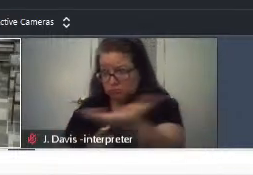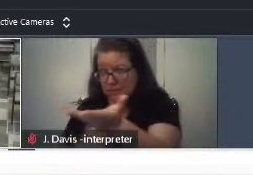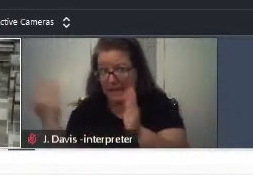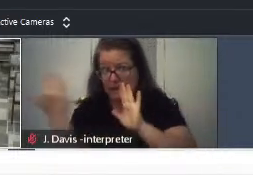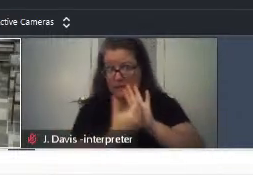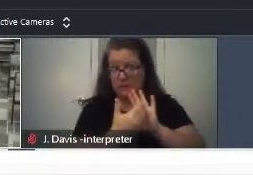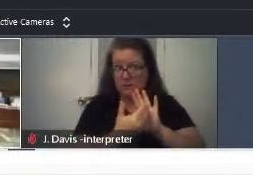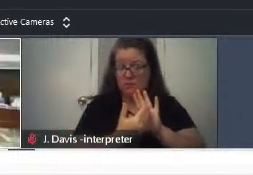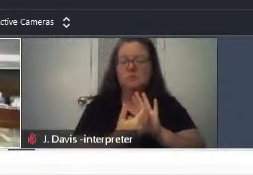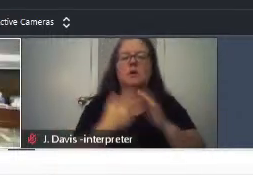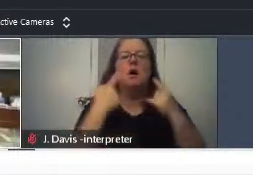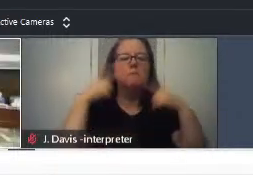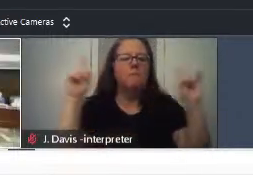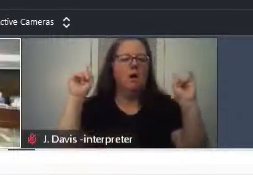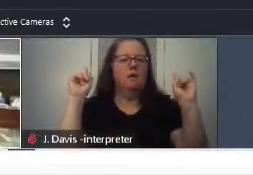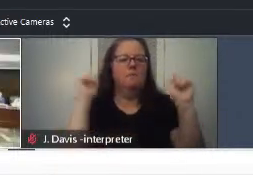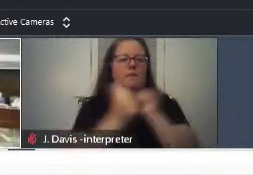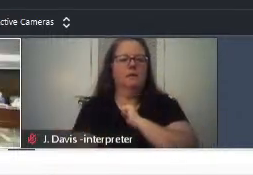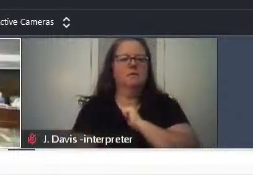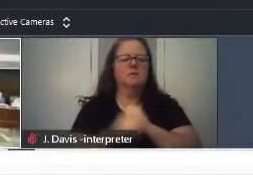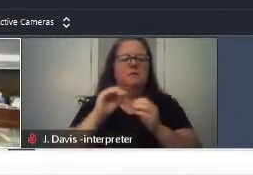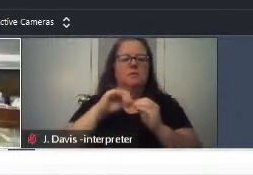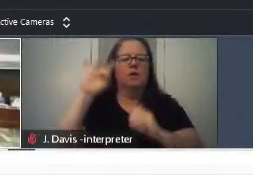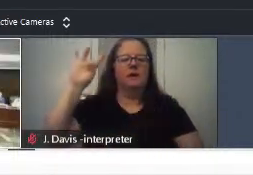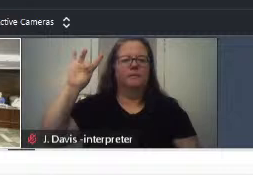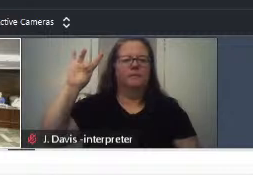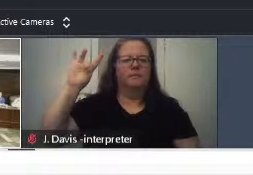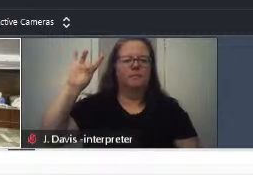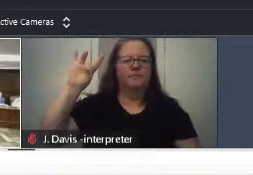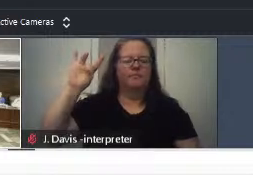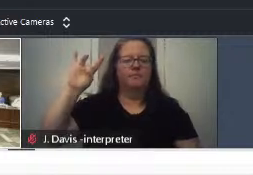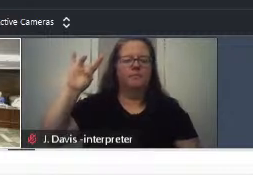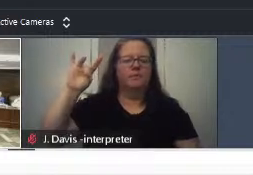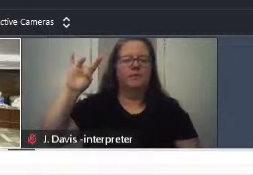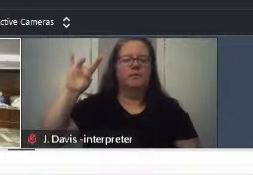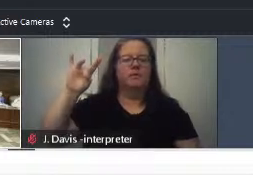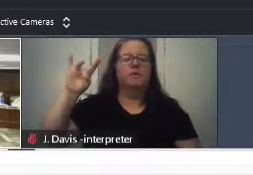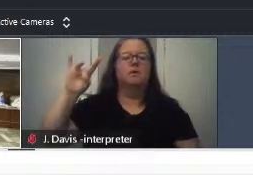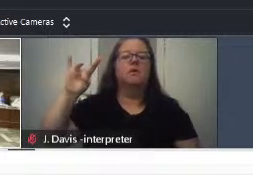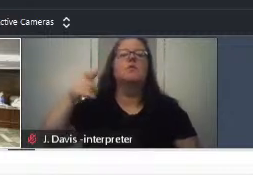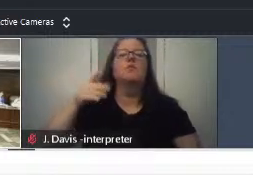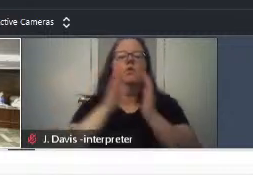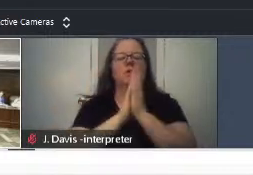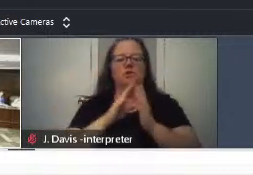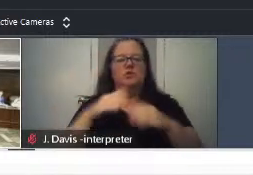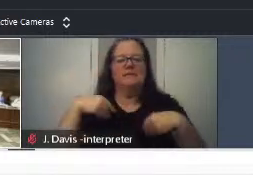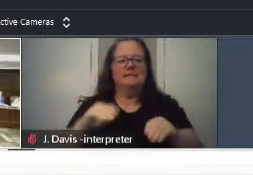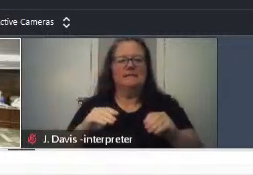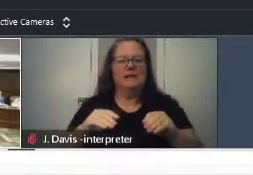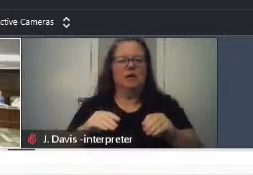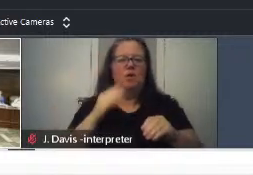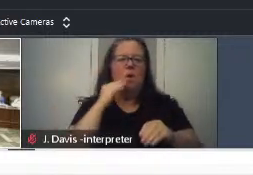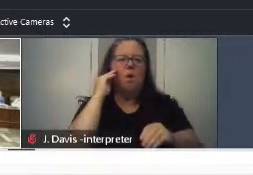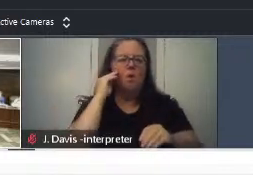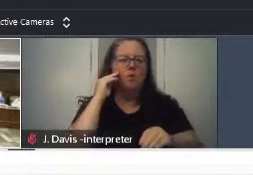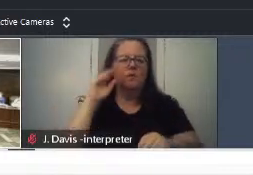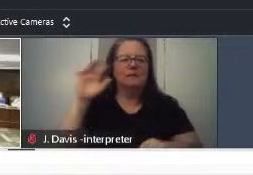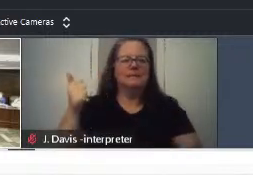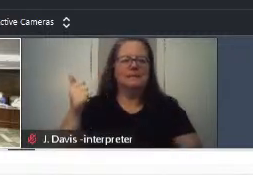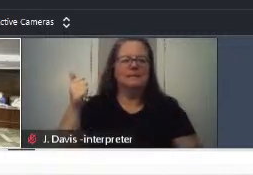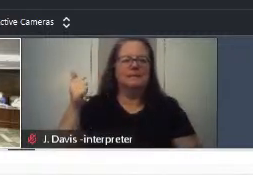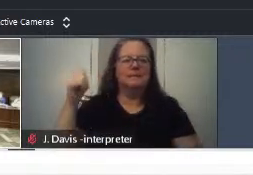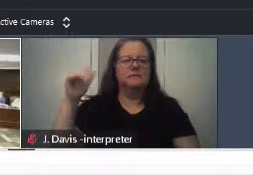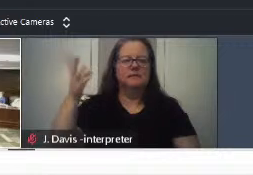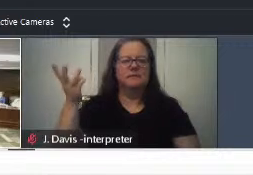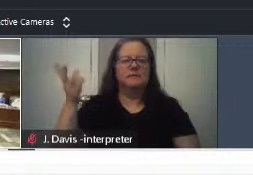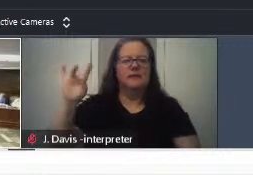opposed? The ayes have it. All right, item number 8. A resolution requesting the approval of sale of city-owned property known as